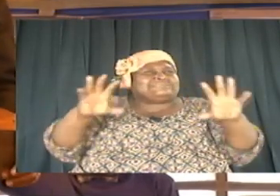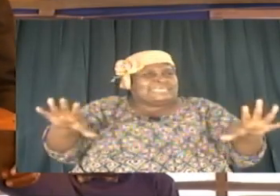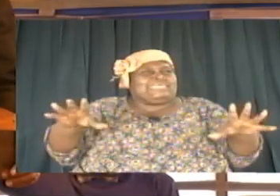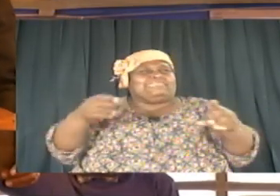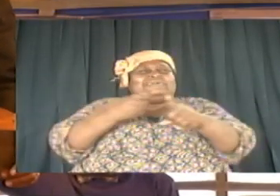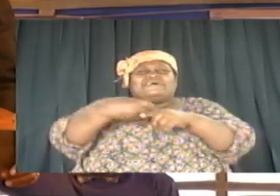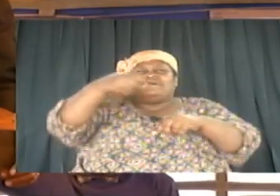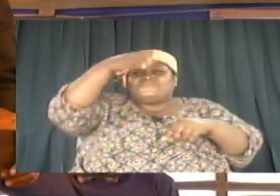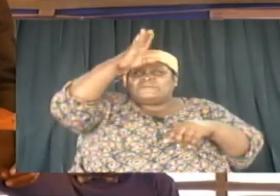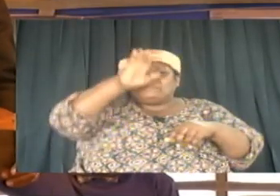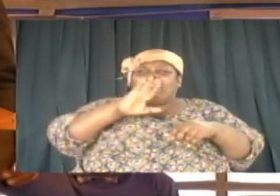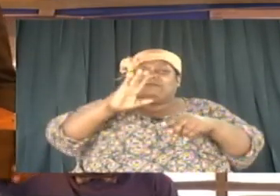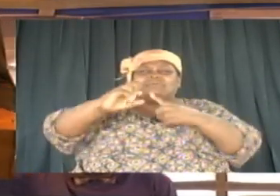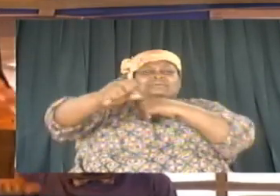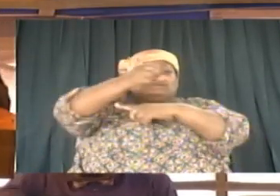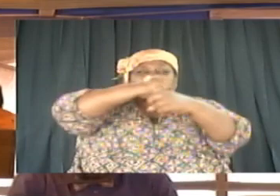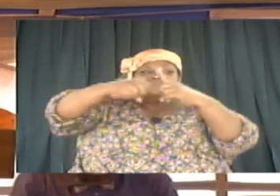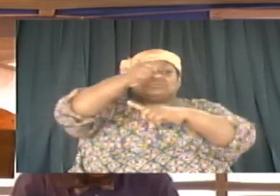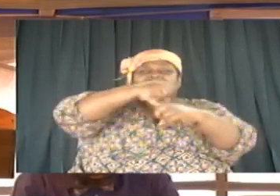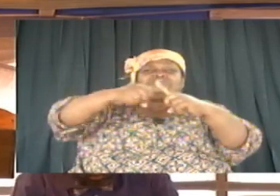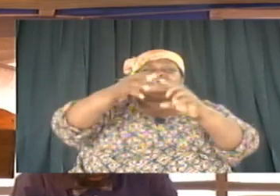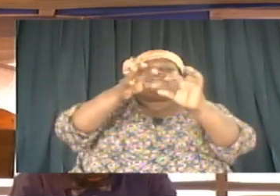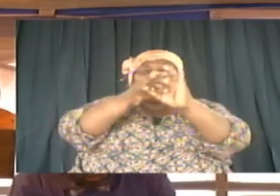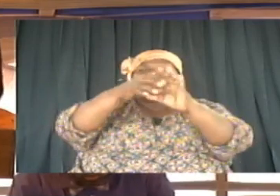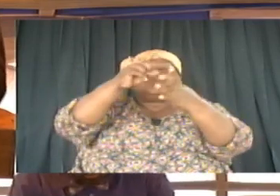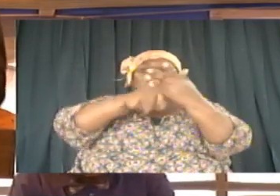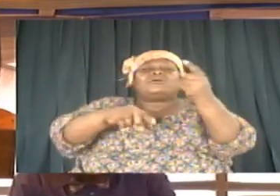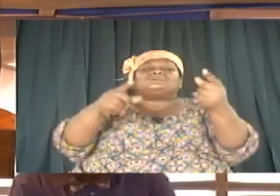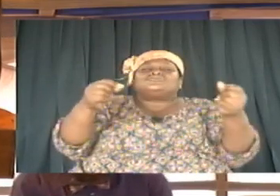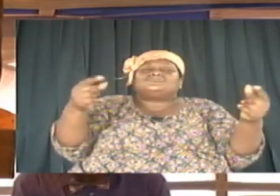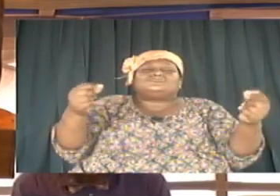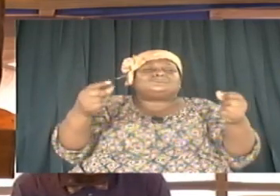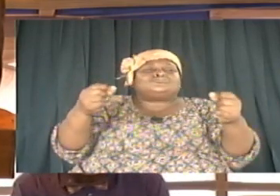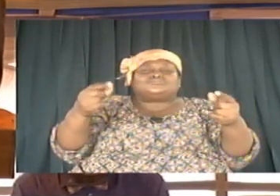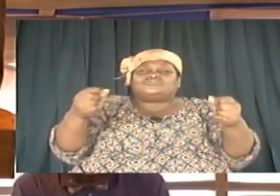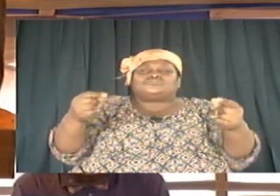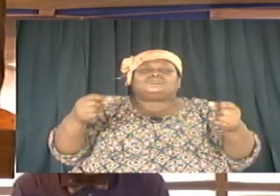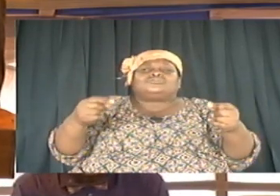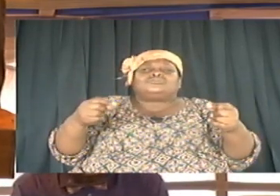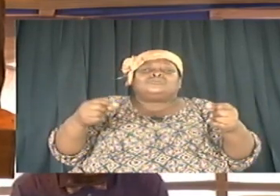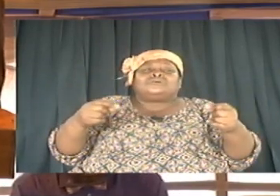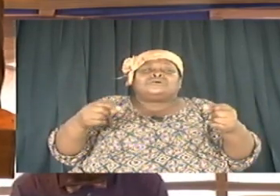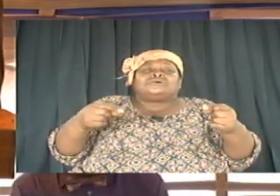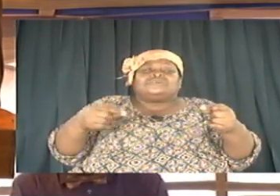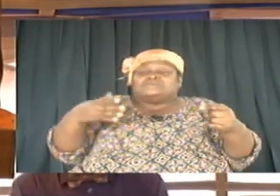associated with what we are doing. It is definitely to remember